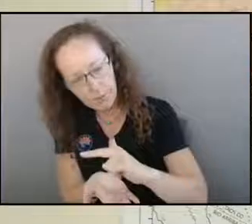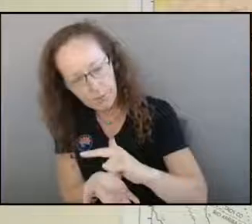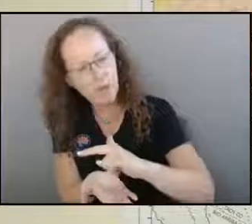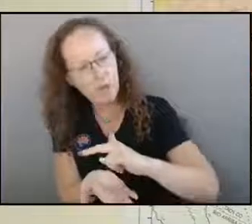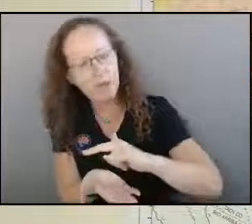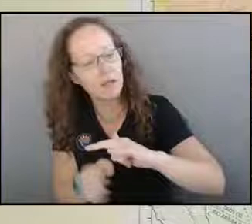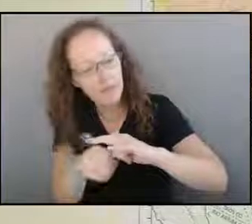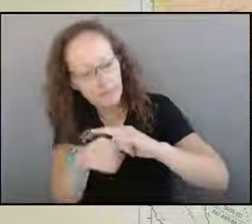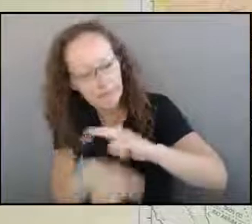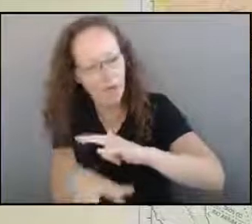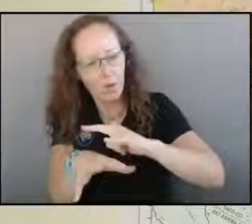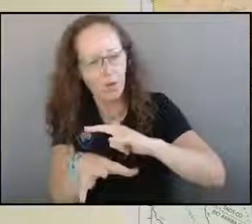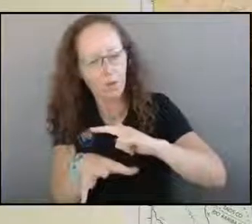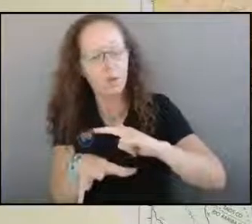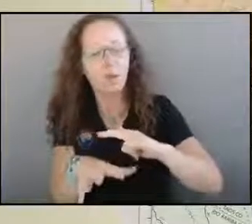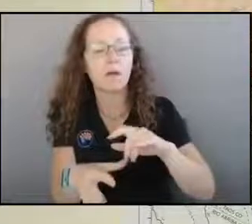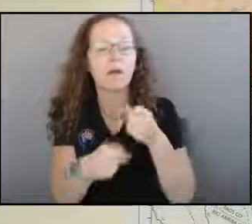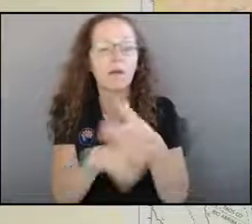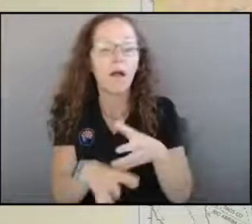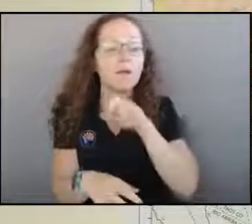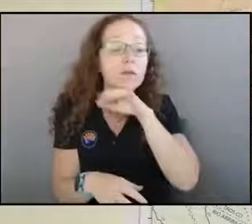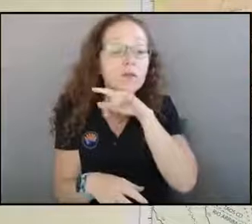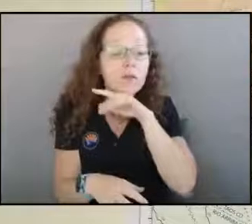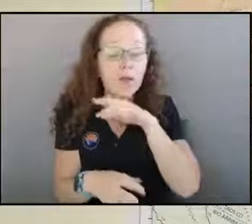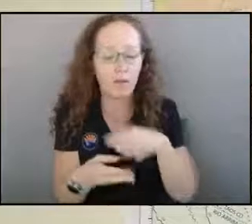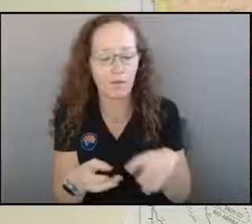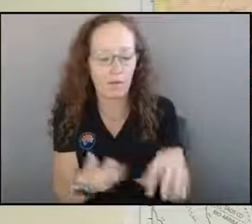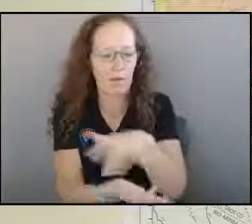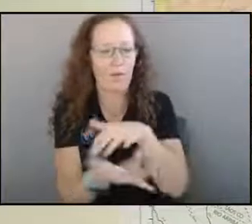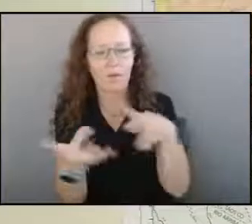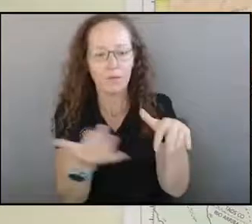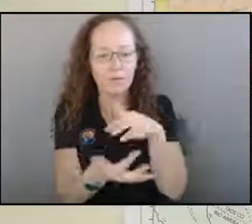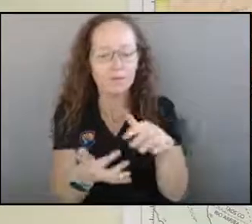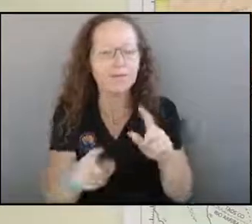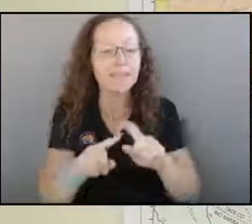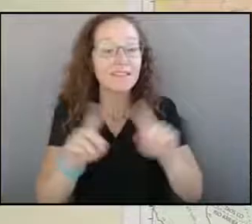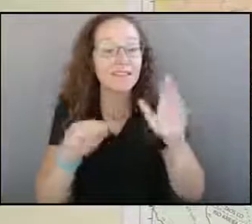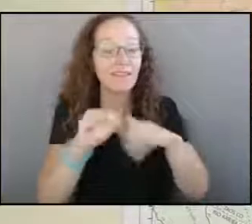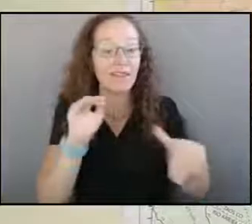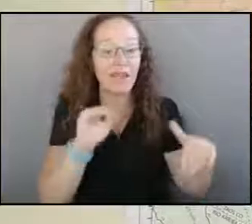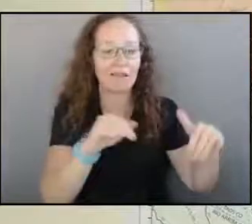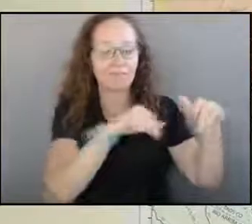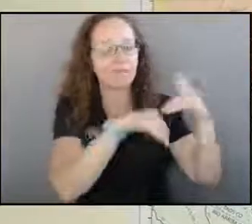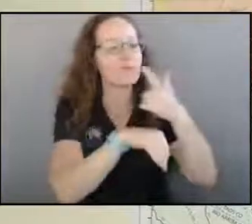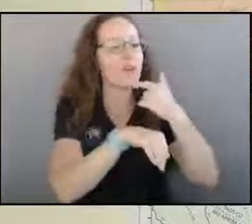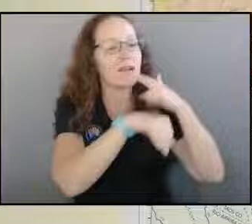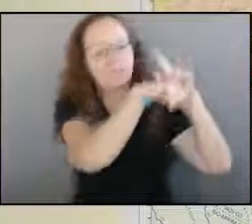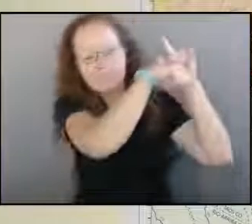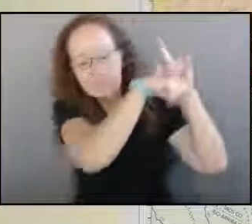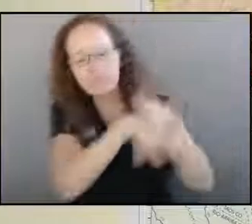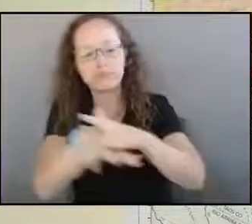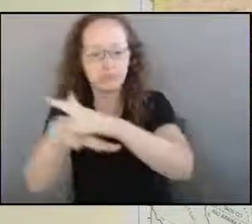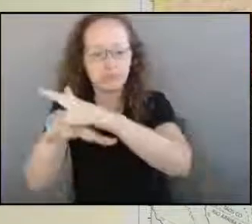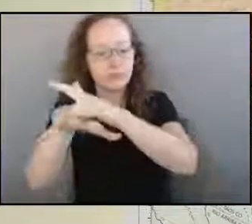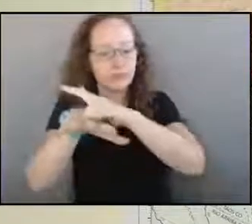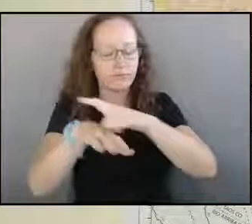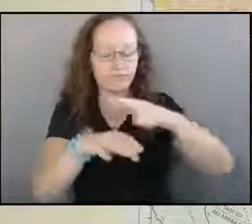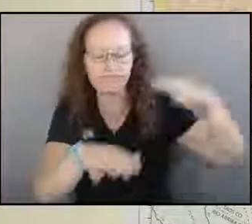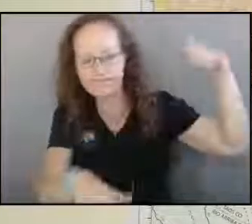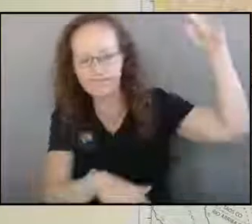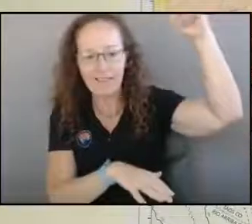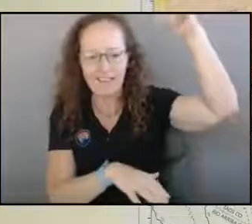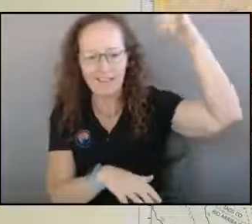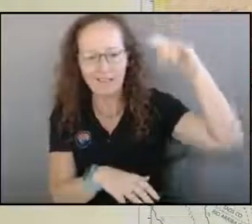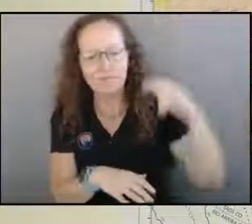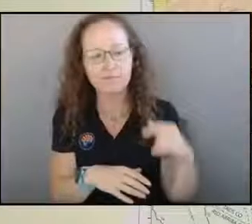different effect in timber than does the retardant drops that kind of rain down on it. So they worked that area, and you know,